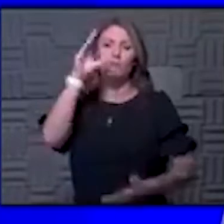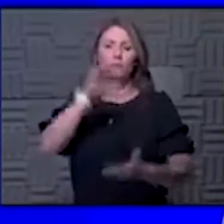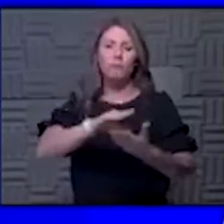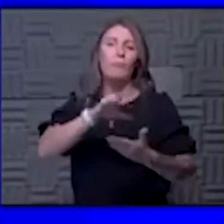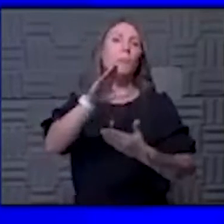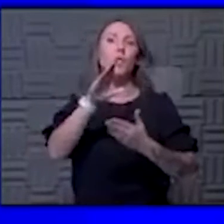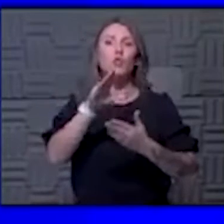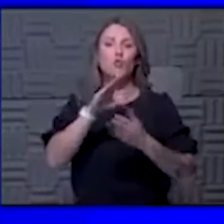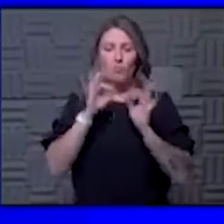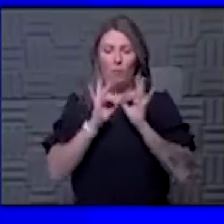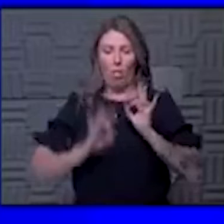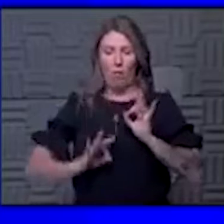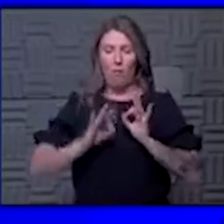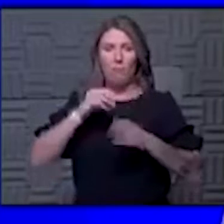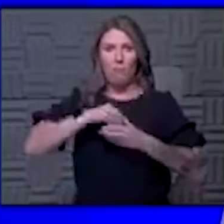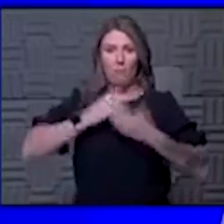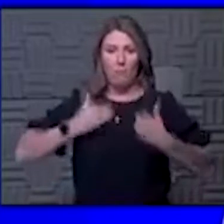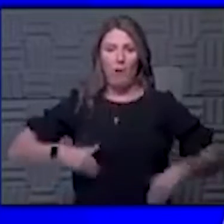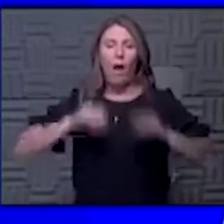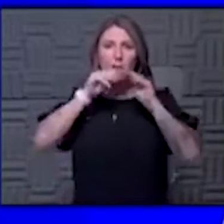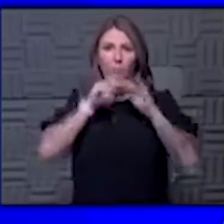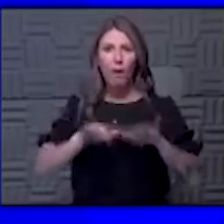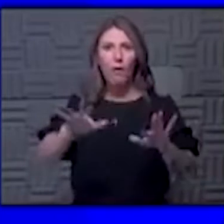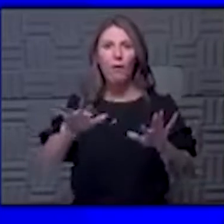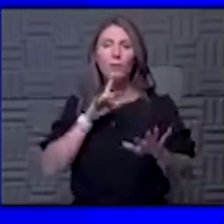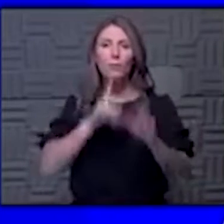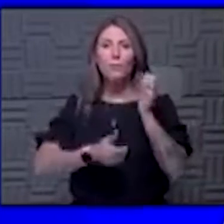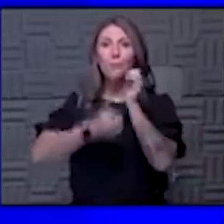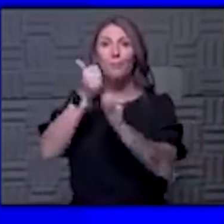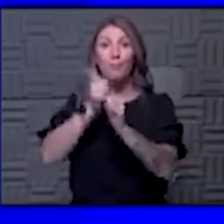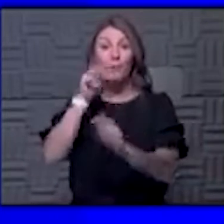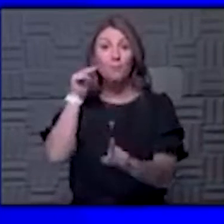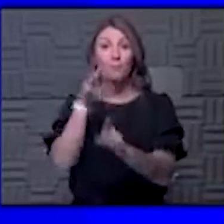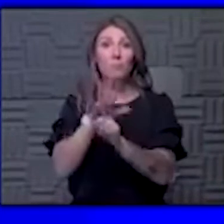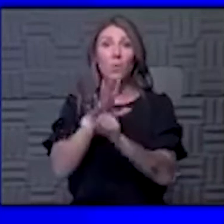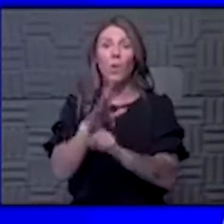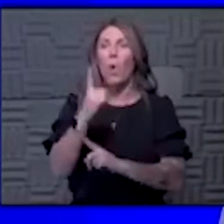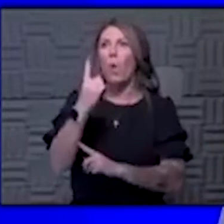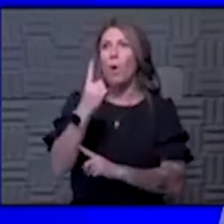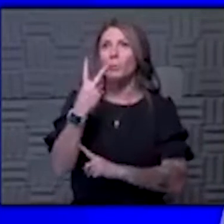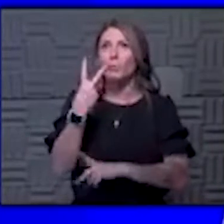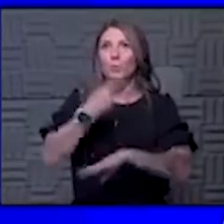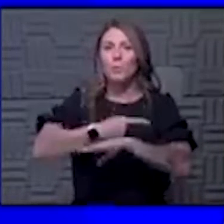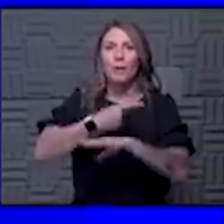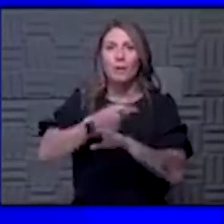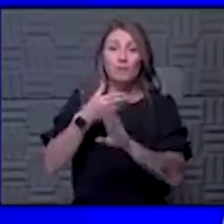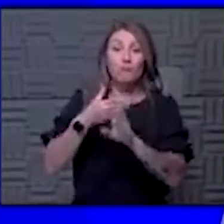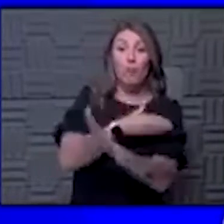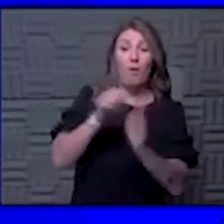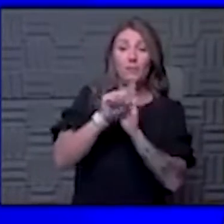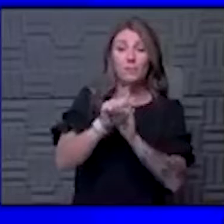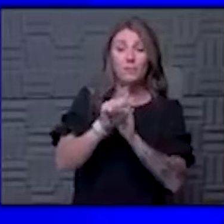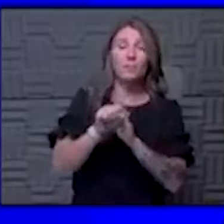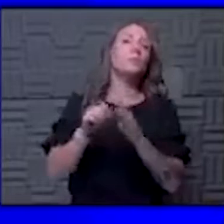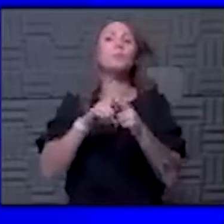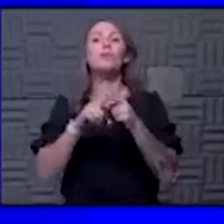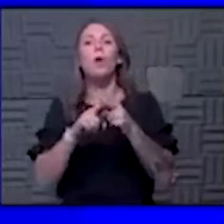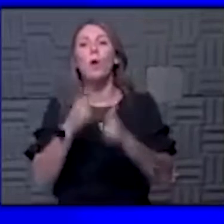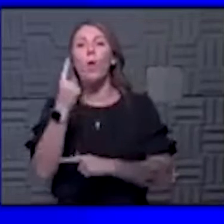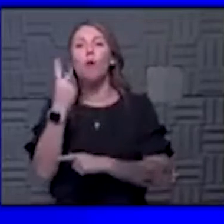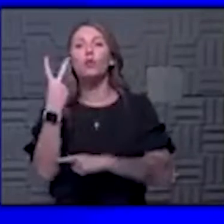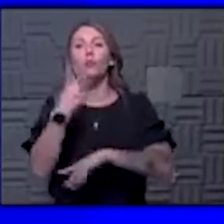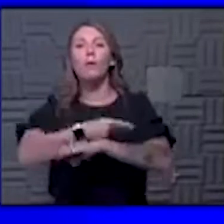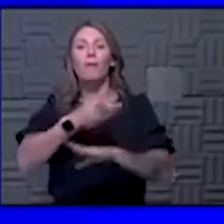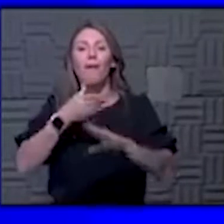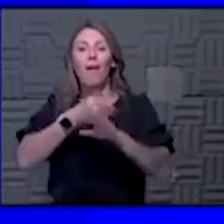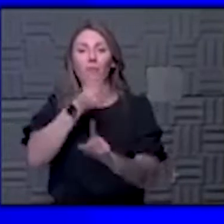in your infectiousness to other people. Again, you're most infectious 1 to 2 days prior to symptoms to 1 to 2 days after, and it goes down from there. So that's